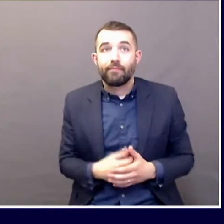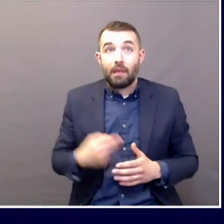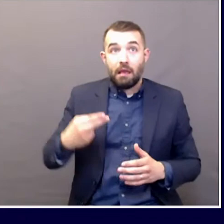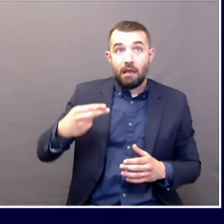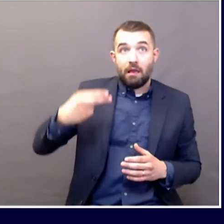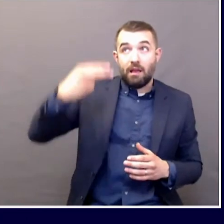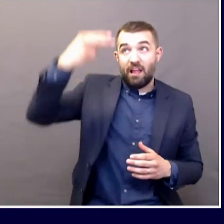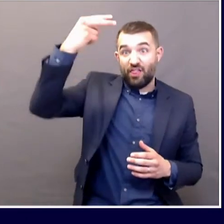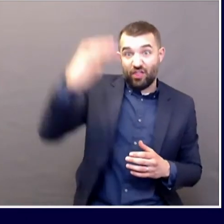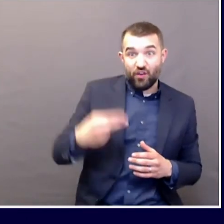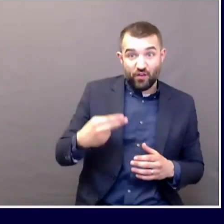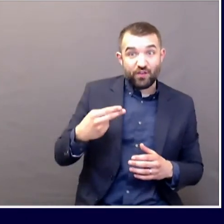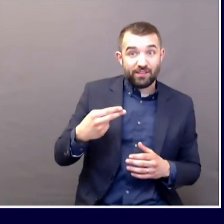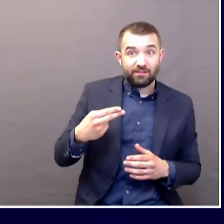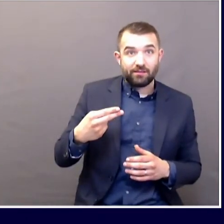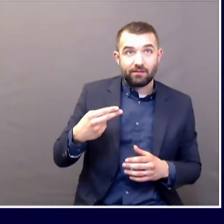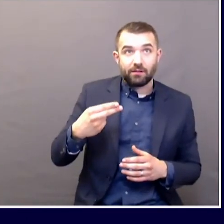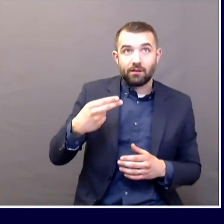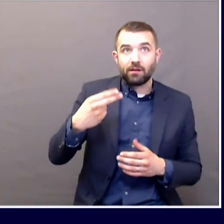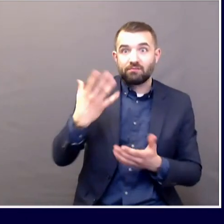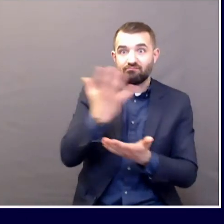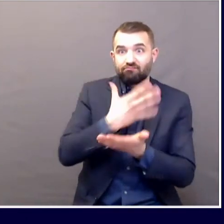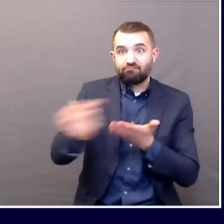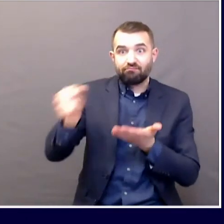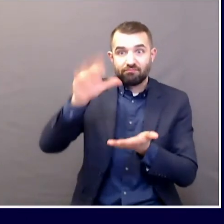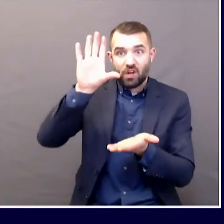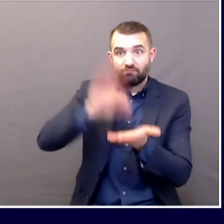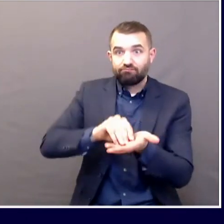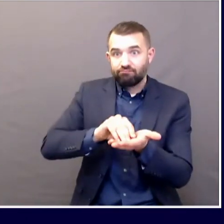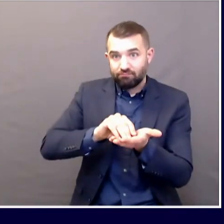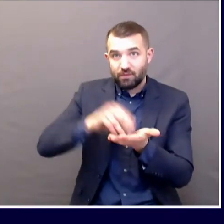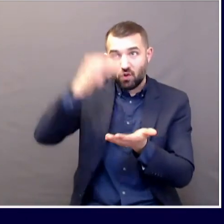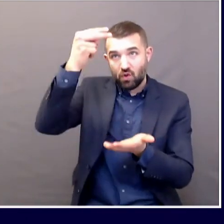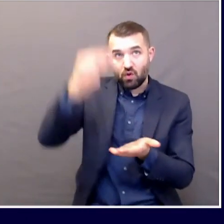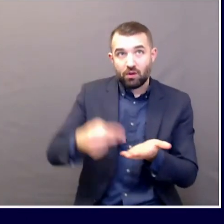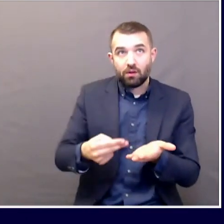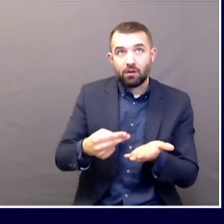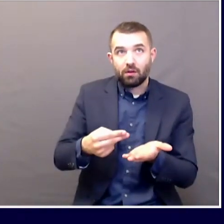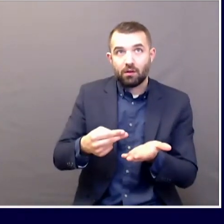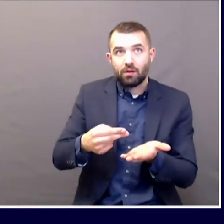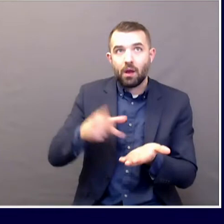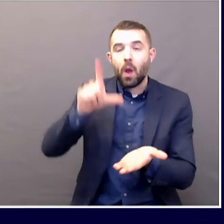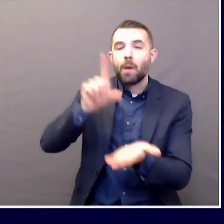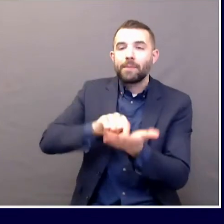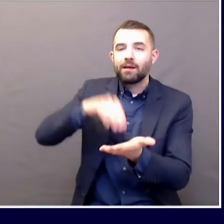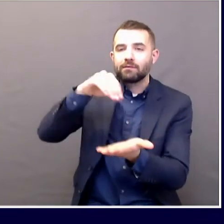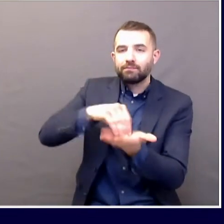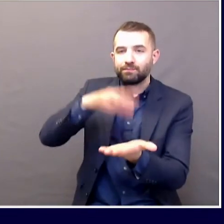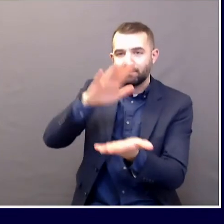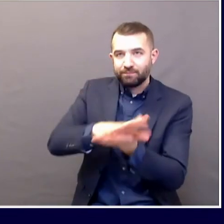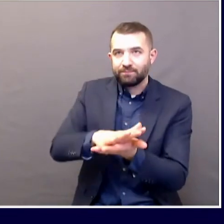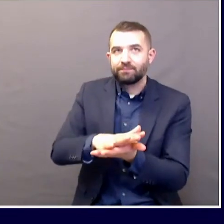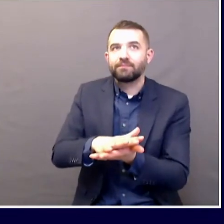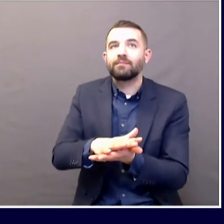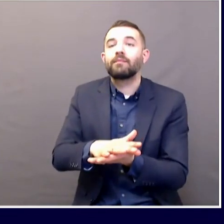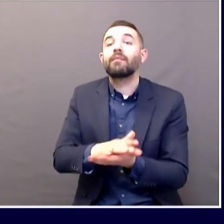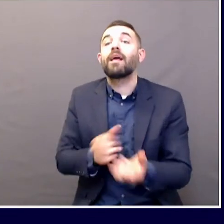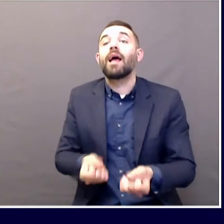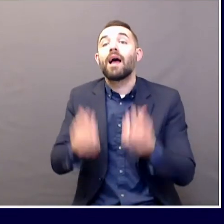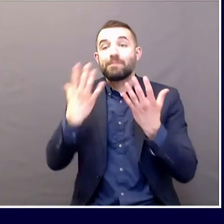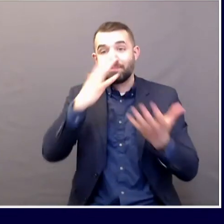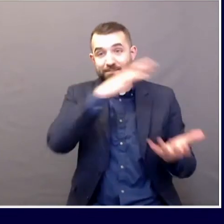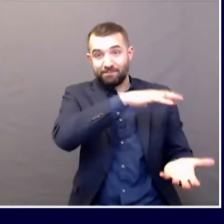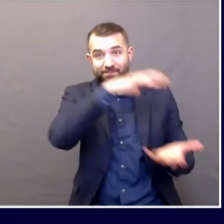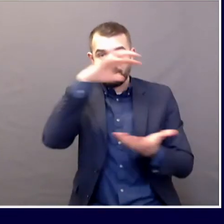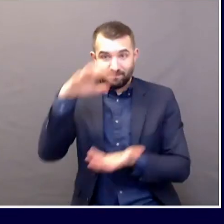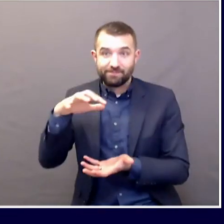Maine, not the final destination. Because from the time we receive it to the time it ultimately goes into arms, we may be